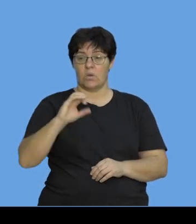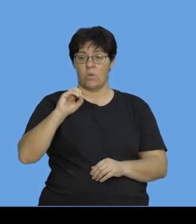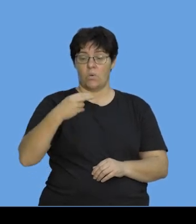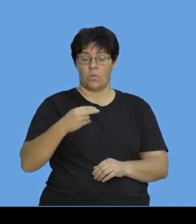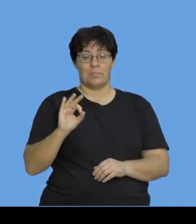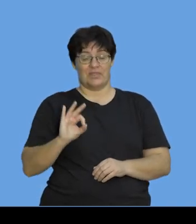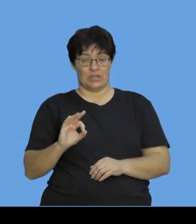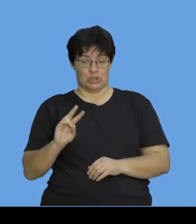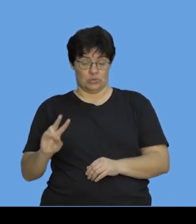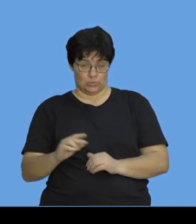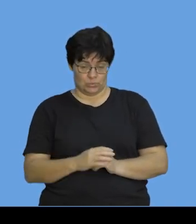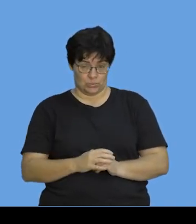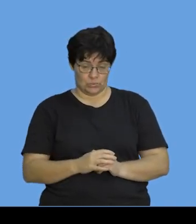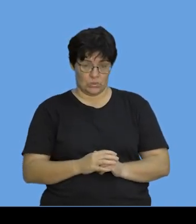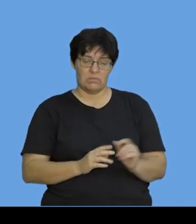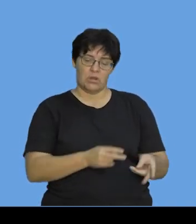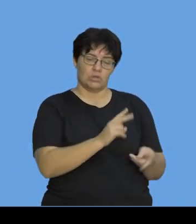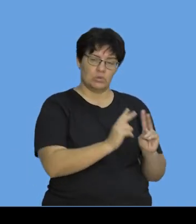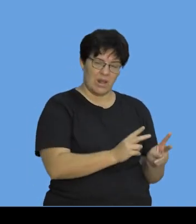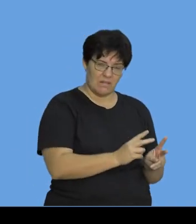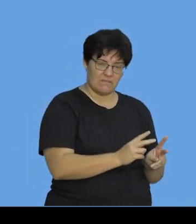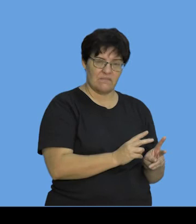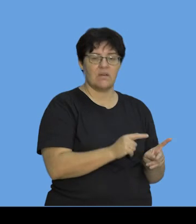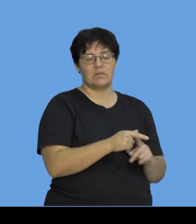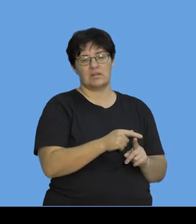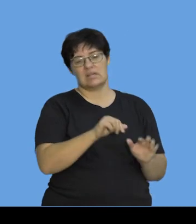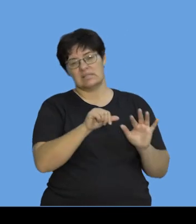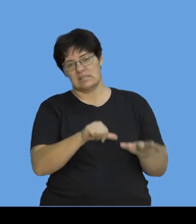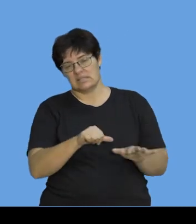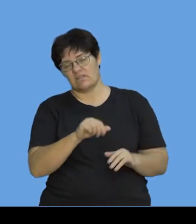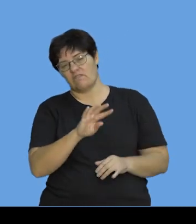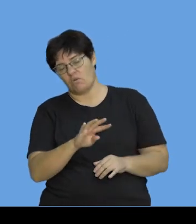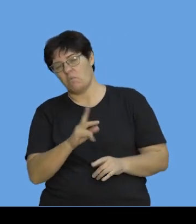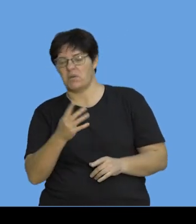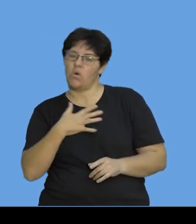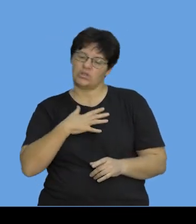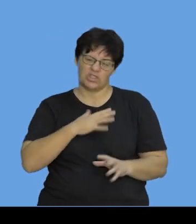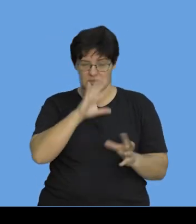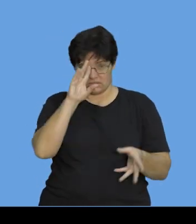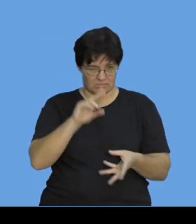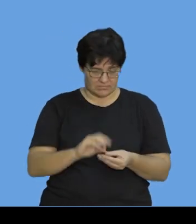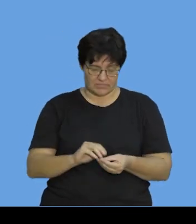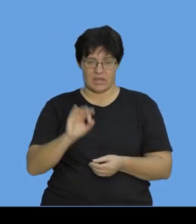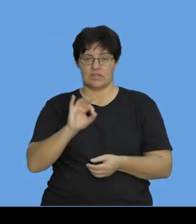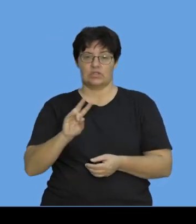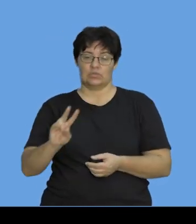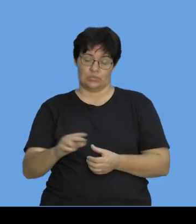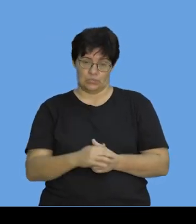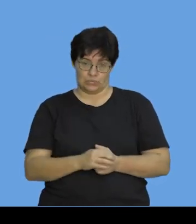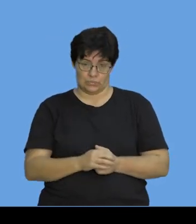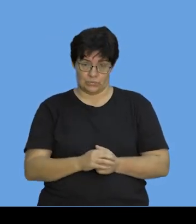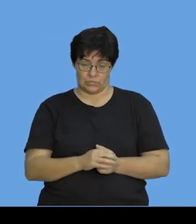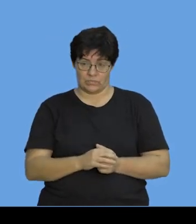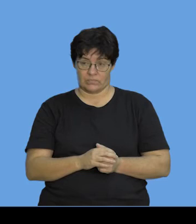hydrogen, which is 4, which is 16, plus another 16 for oxygen. That gives us 32, okay, grams